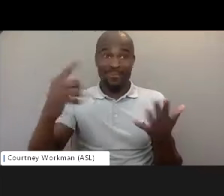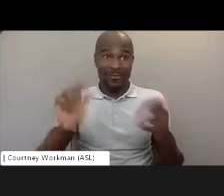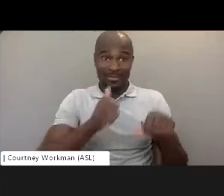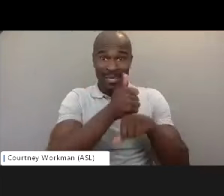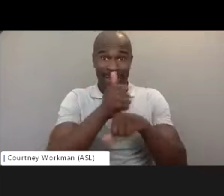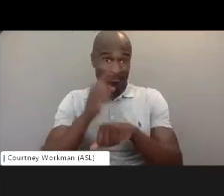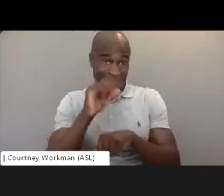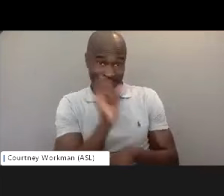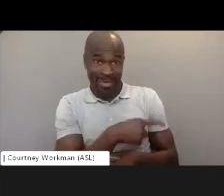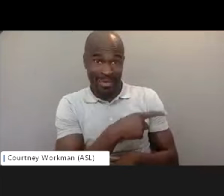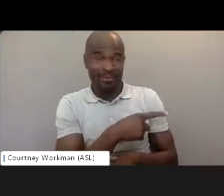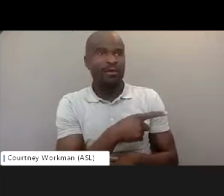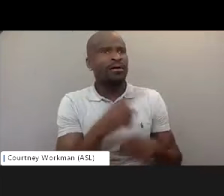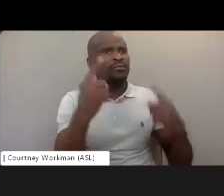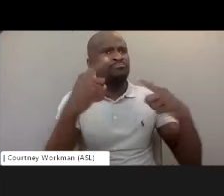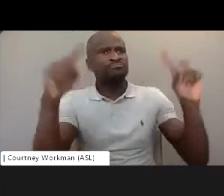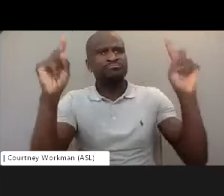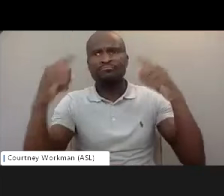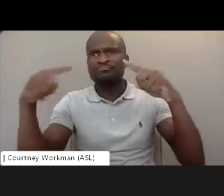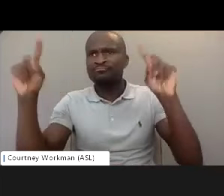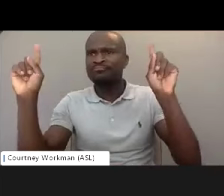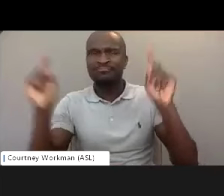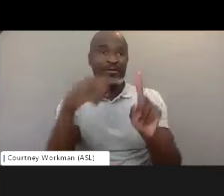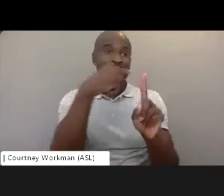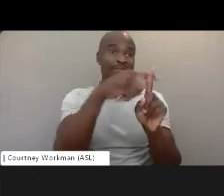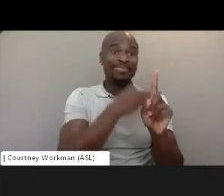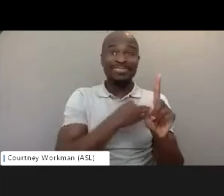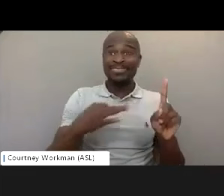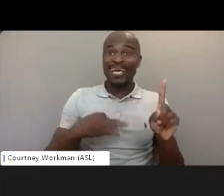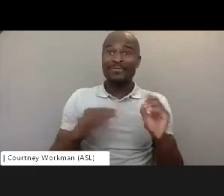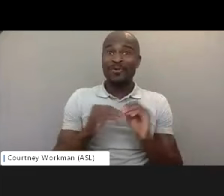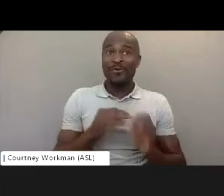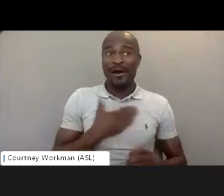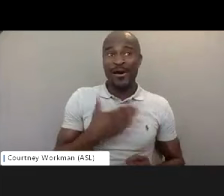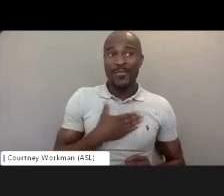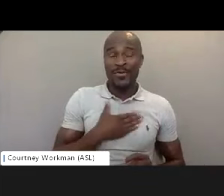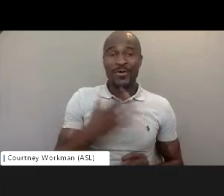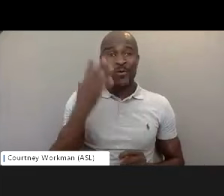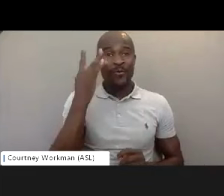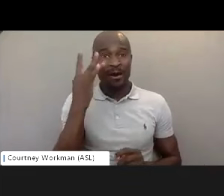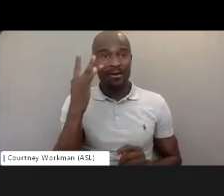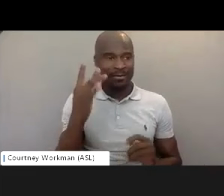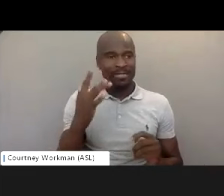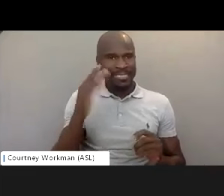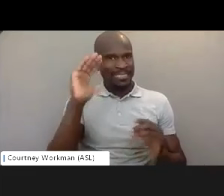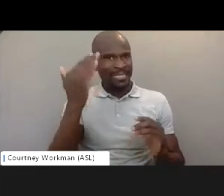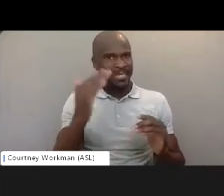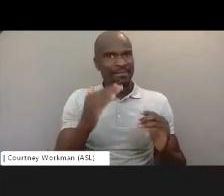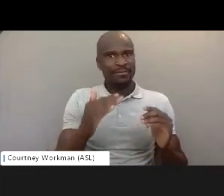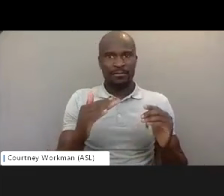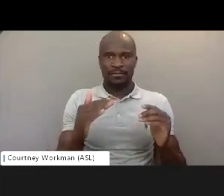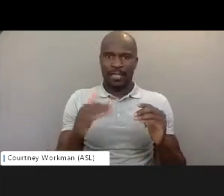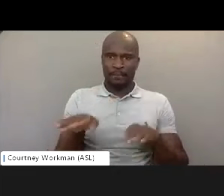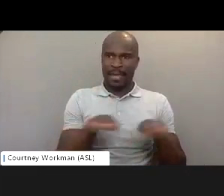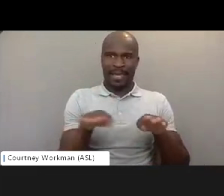the staff are a lot happier in their jobs because they're not dealing with nearly as many dysregulated behaviors. And